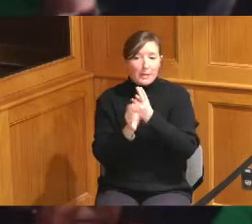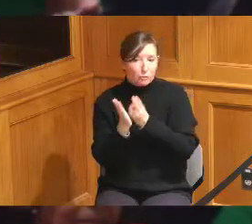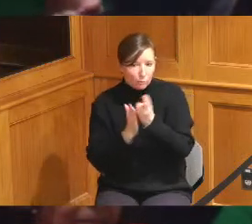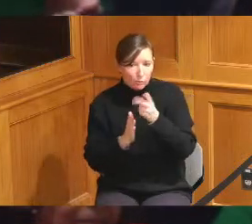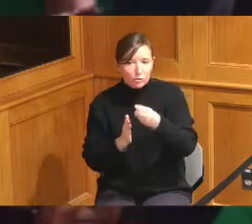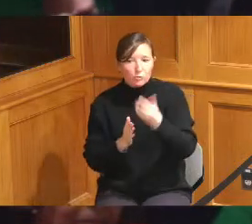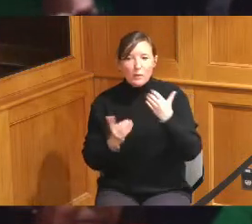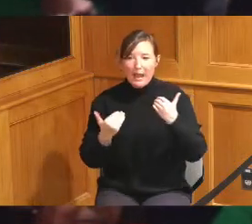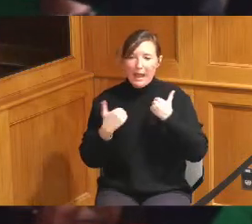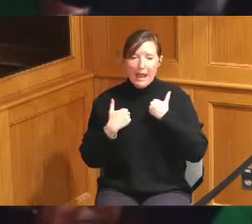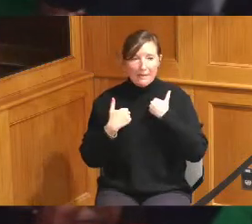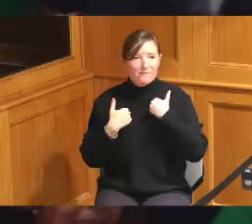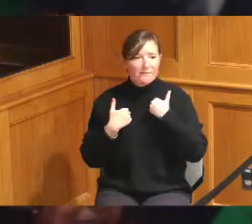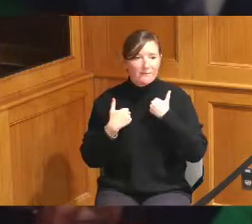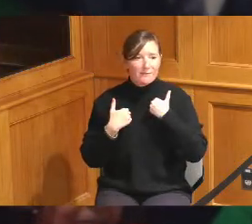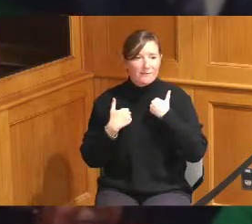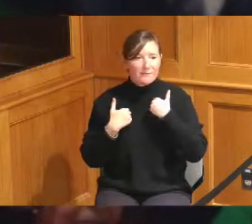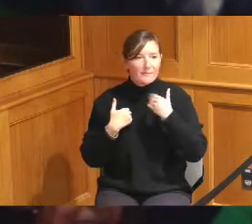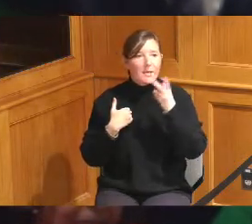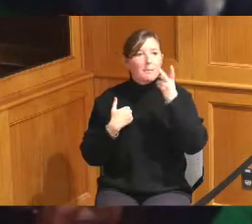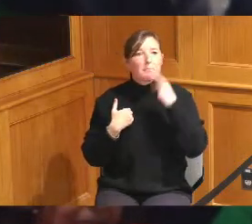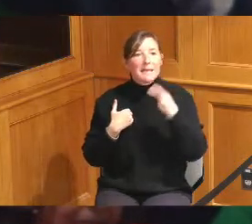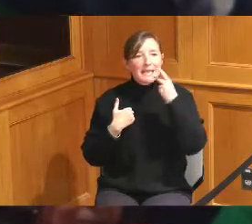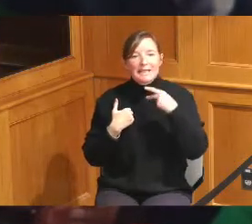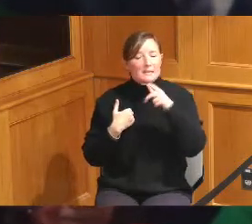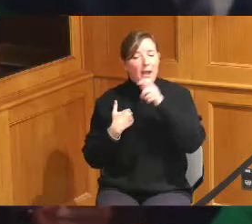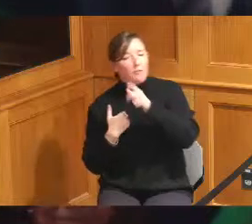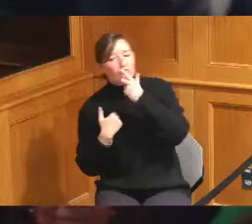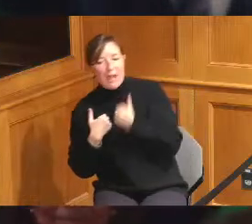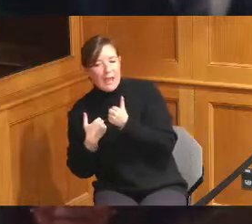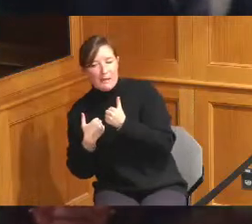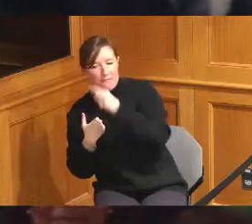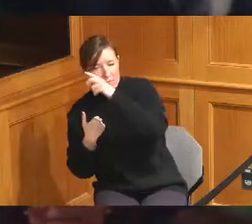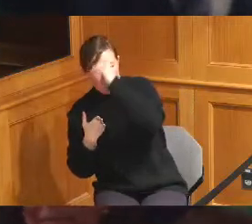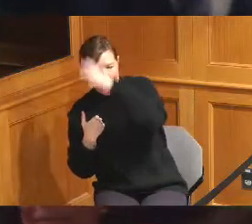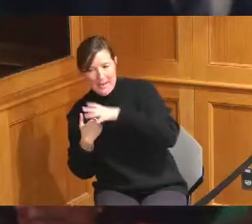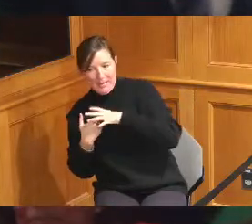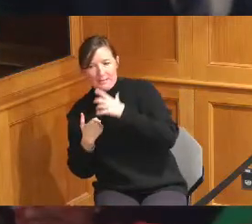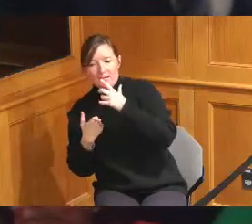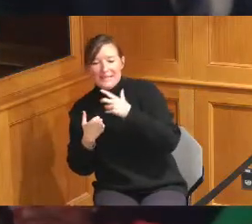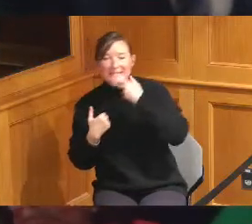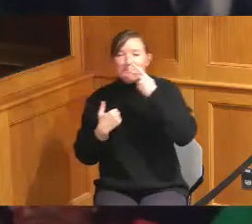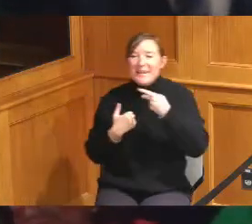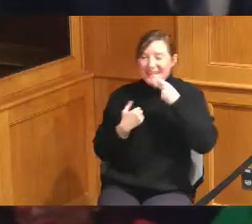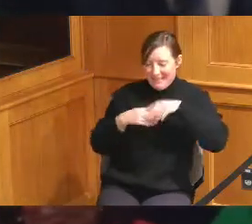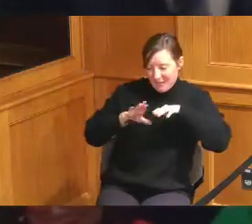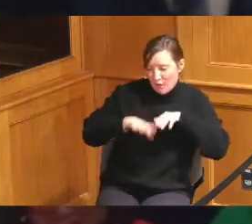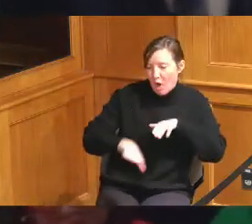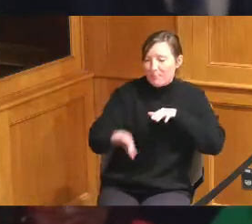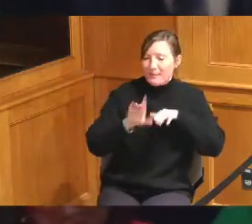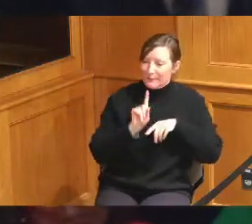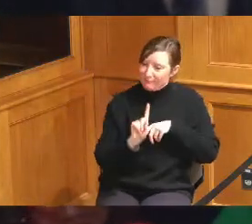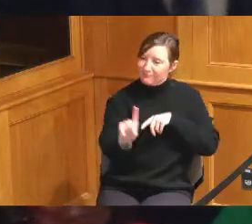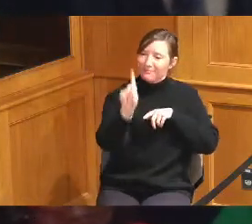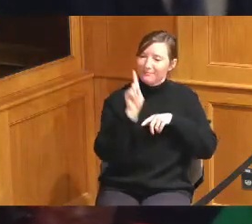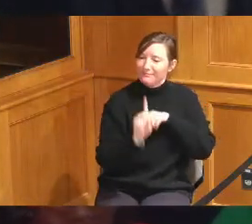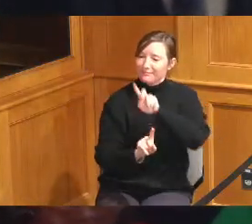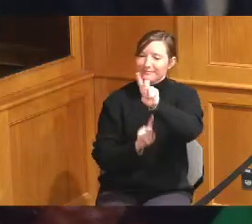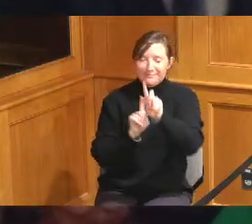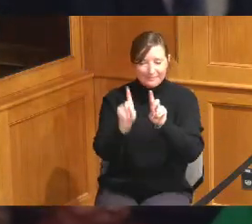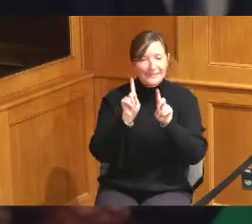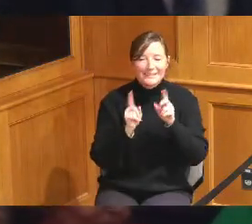have not the red carpet, but the pink carpet, or hot pink, and make sure that